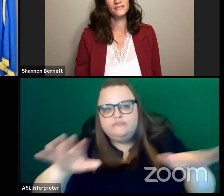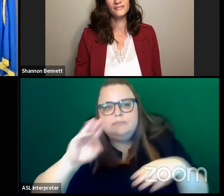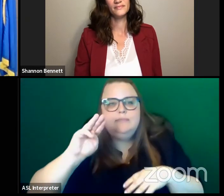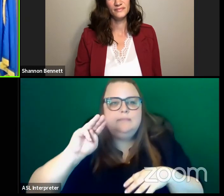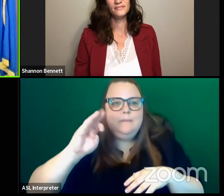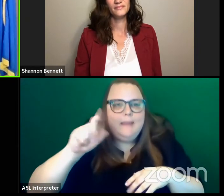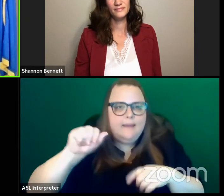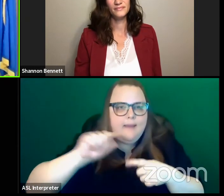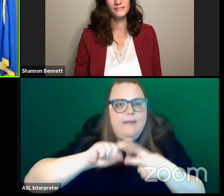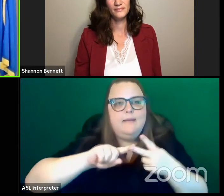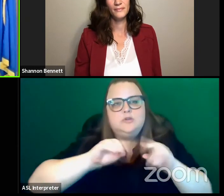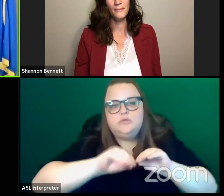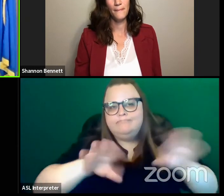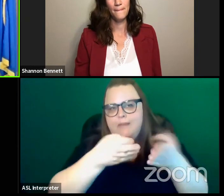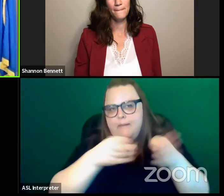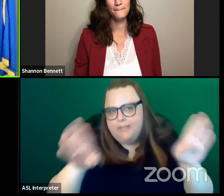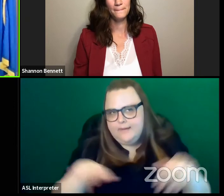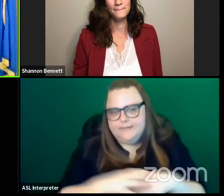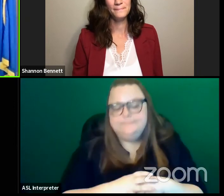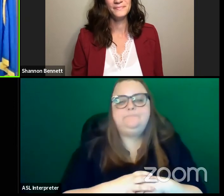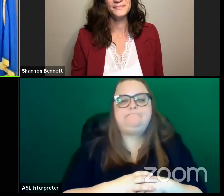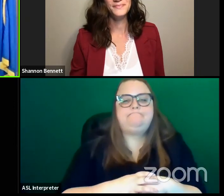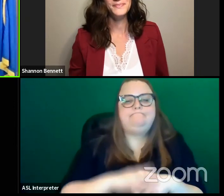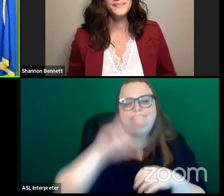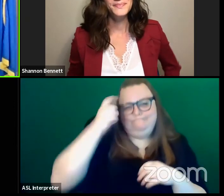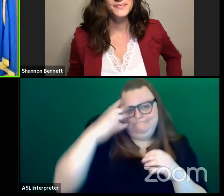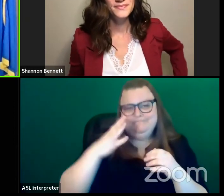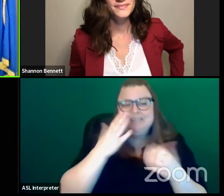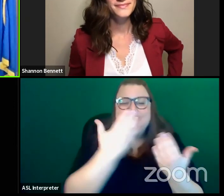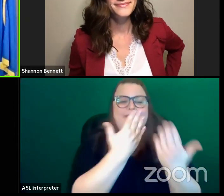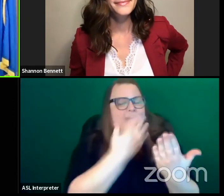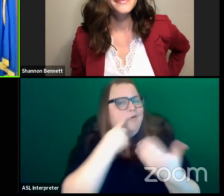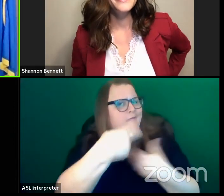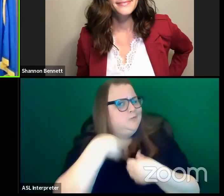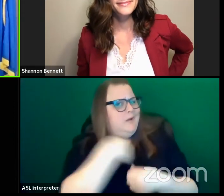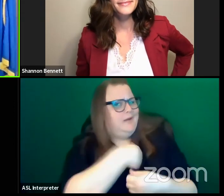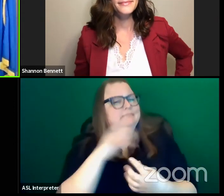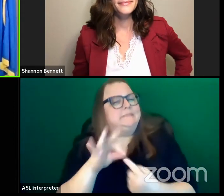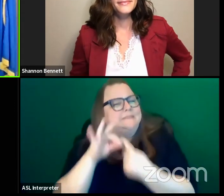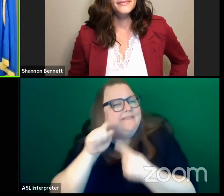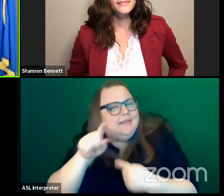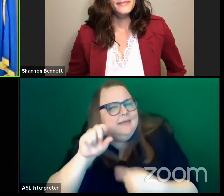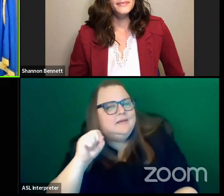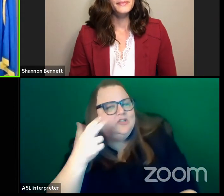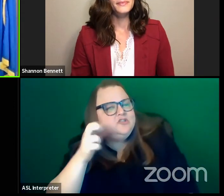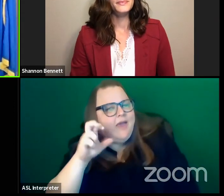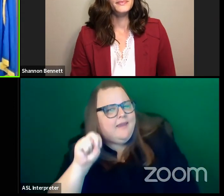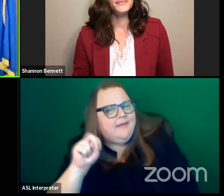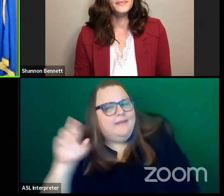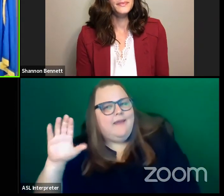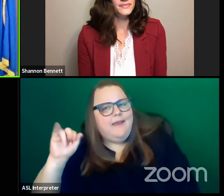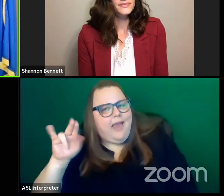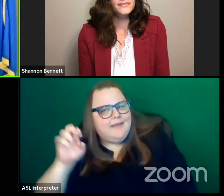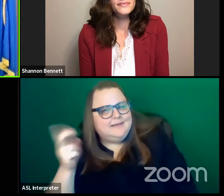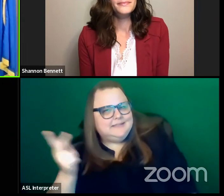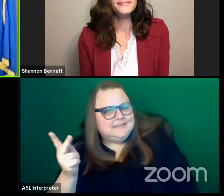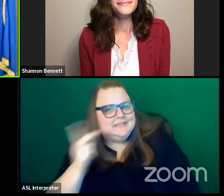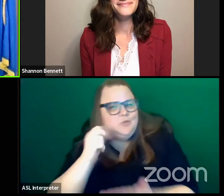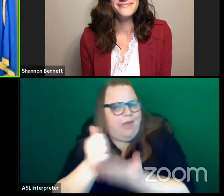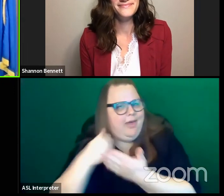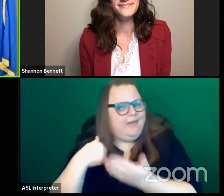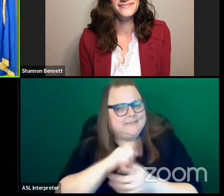close. I want to thank everybody for joining us, particularly Shannon and Candace for being so helpful in answering so many of the technical questions